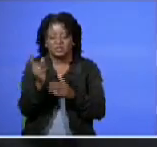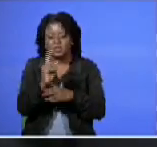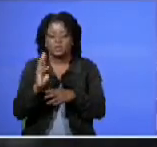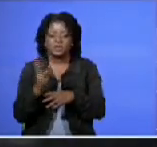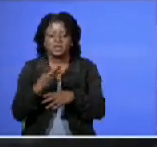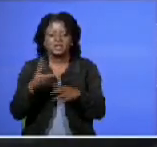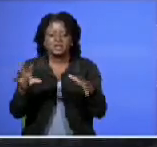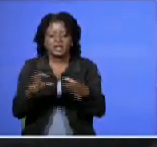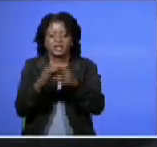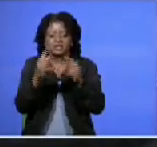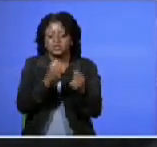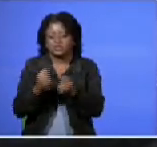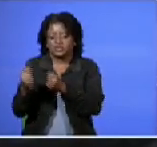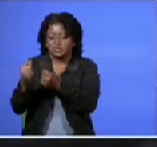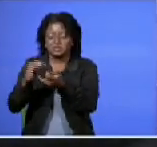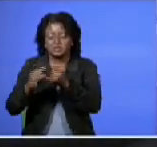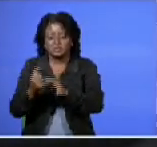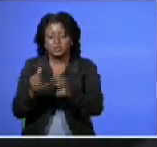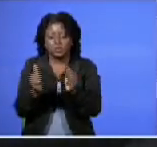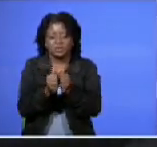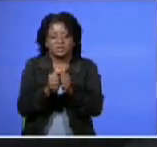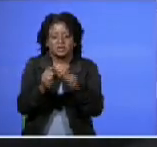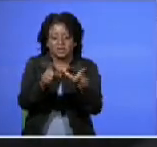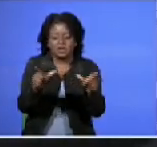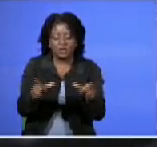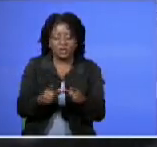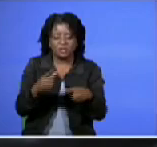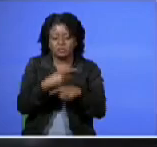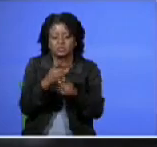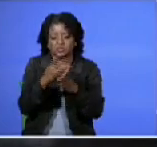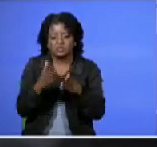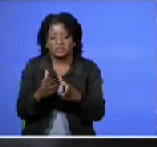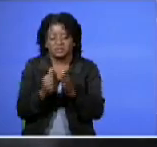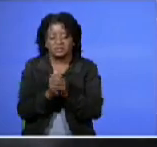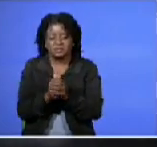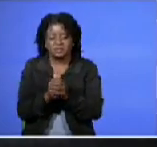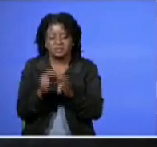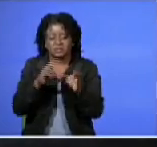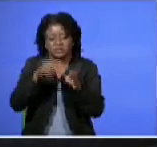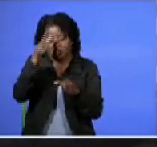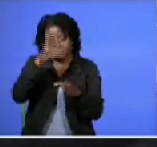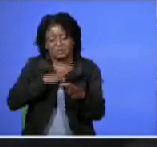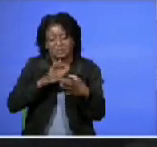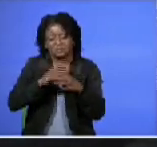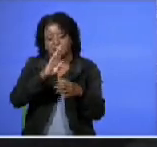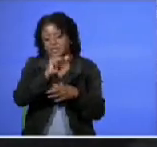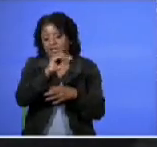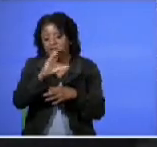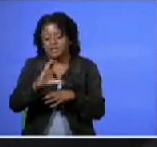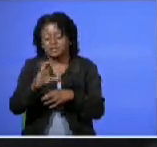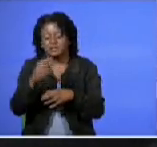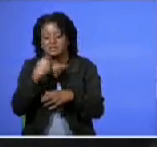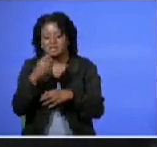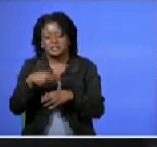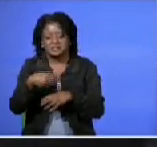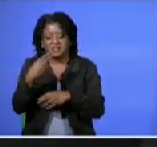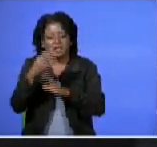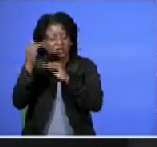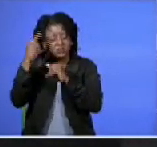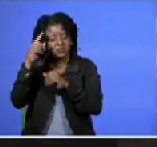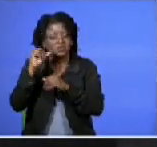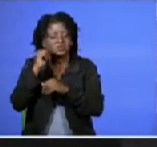industry. Meantime, Executive Chairman of BAIC, Michael Folk, says he has high hopes for tomorrow's